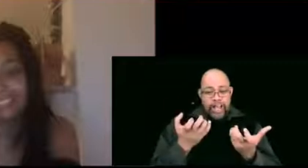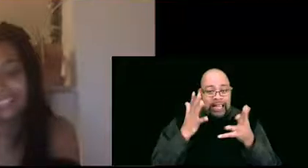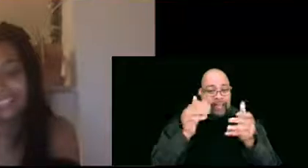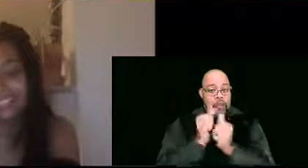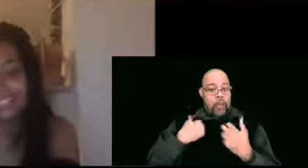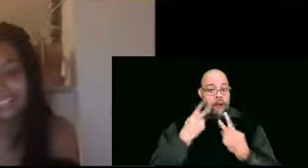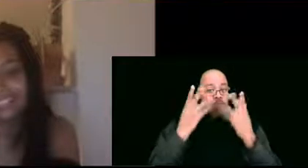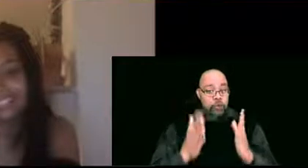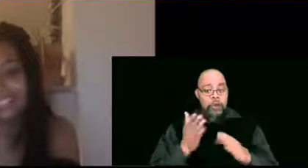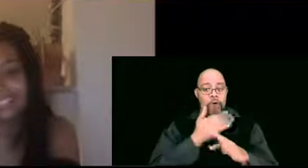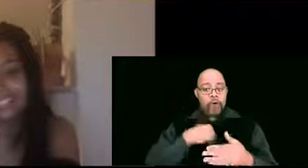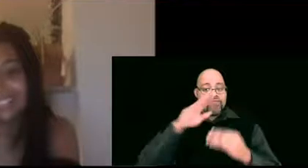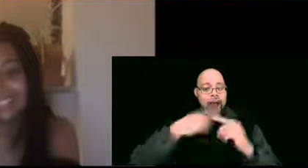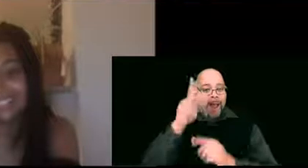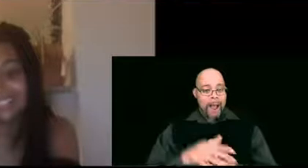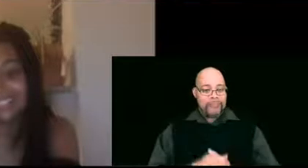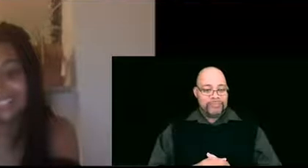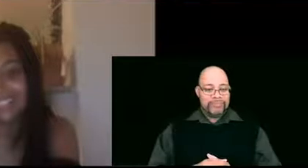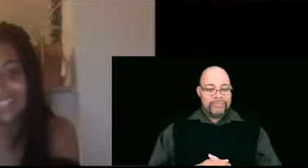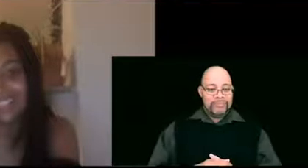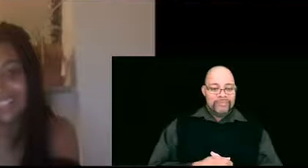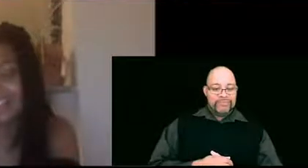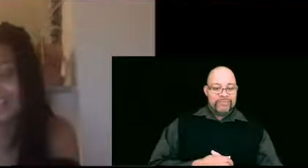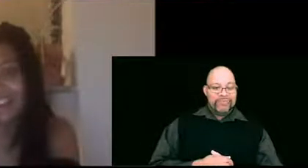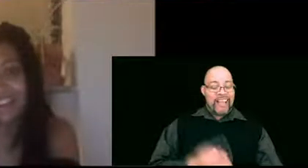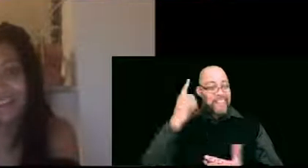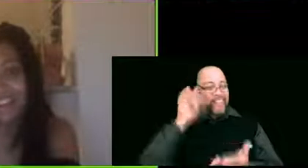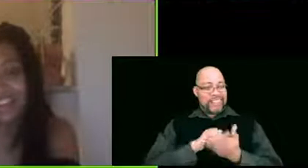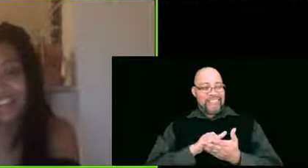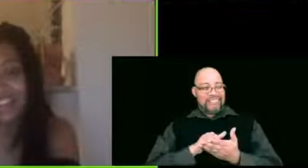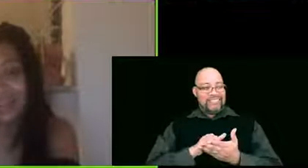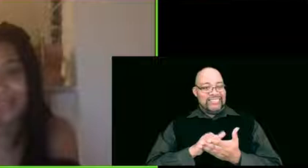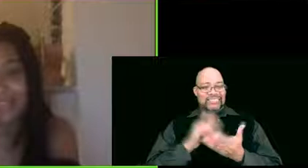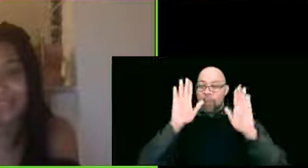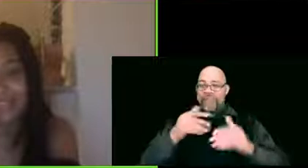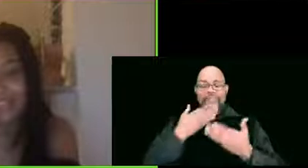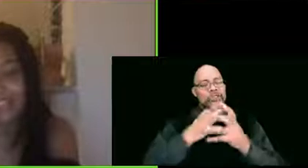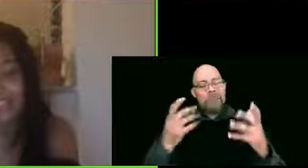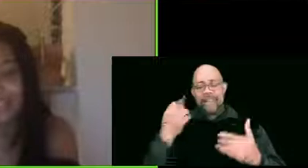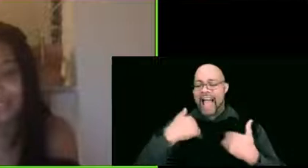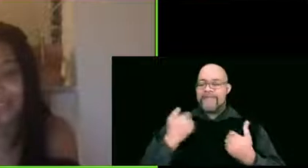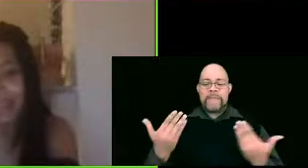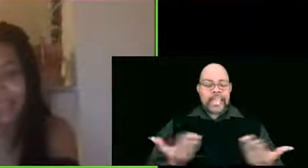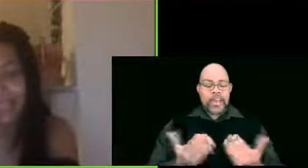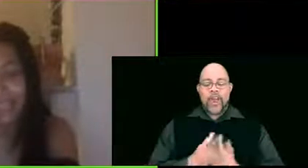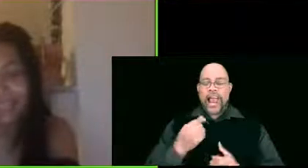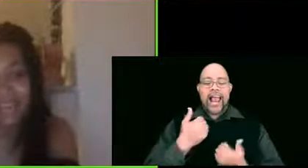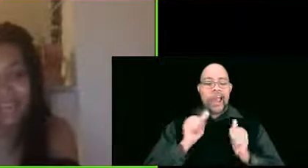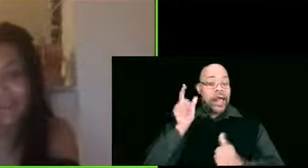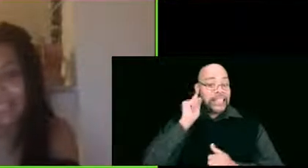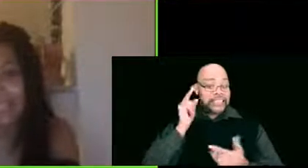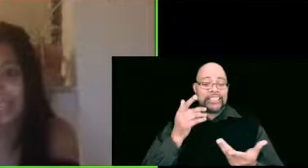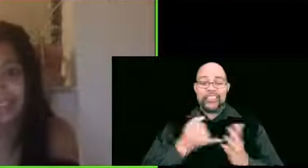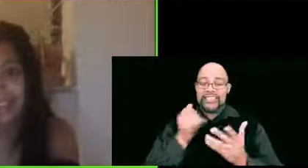you want to leave with our viewers before we wrap up. And now I think that's absolutely wonderful. Thank you so much for having me. And